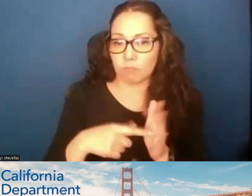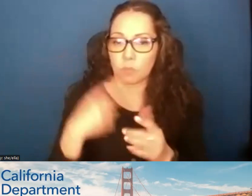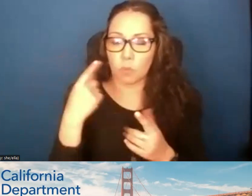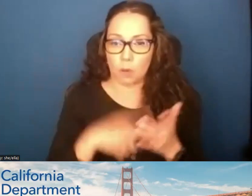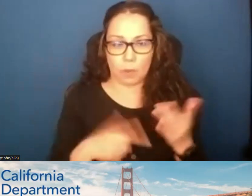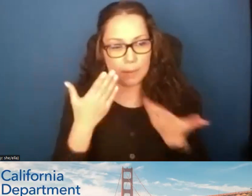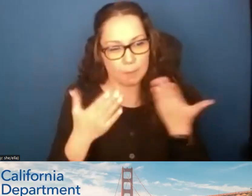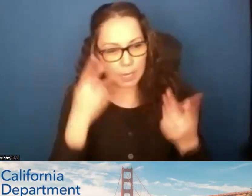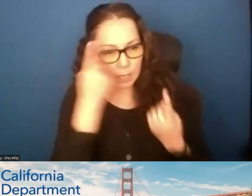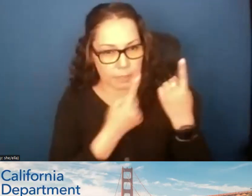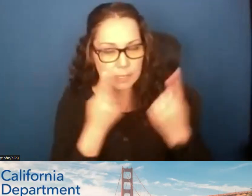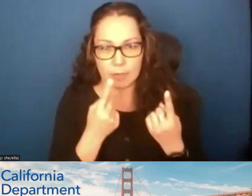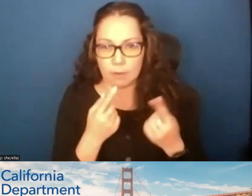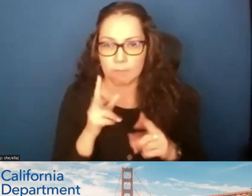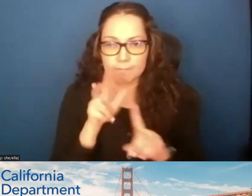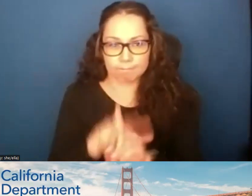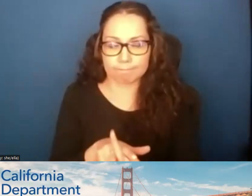workgroup. Next slide.